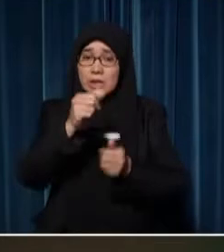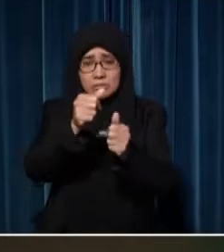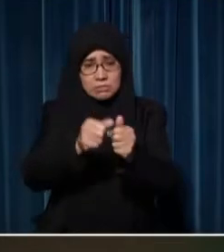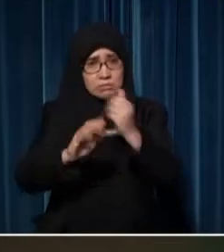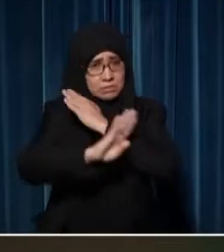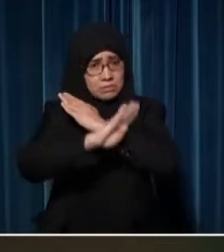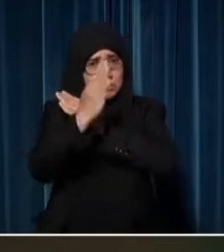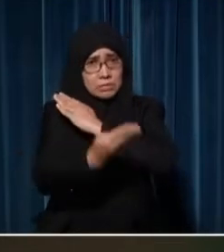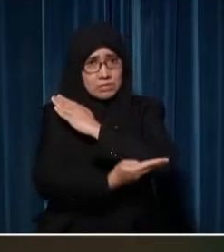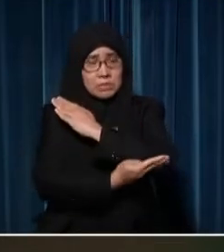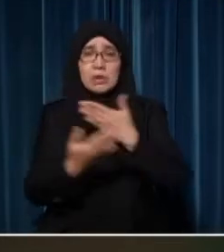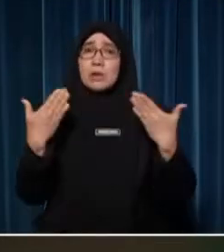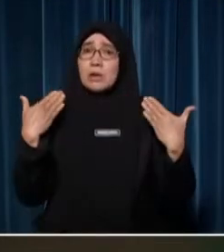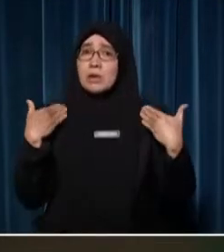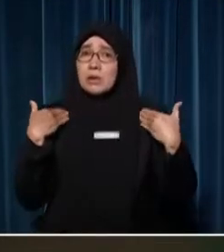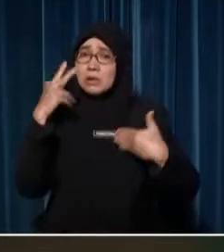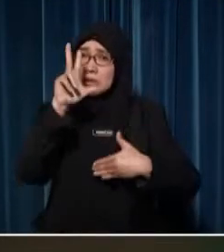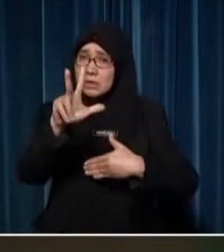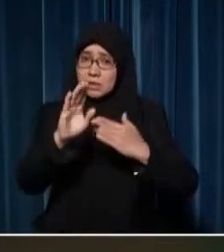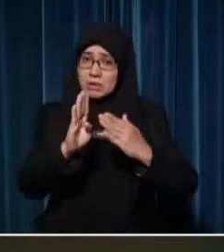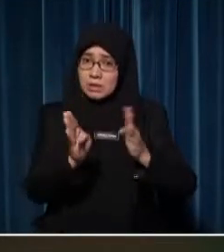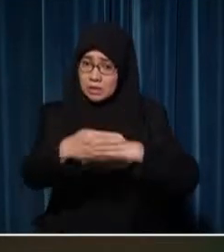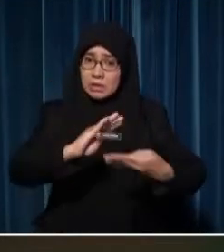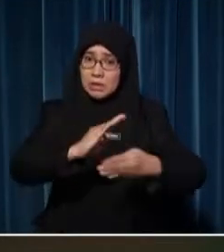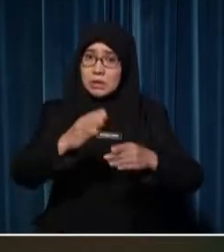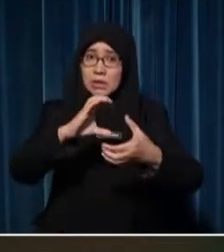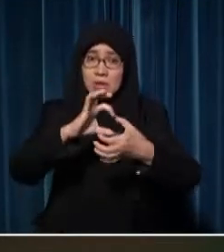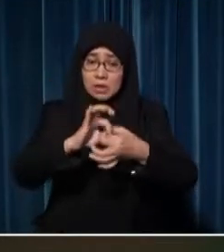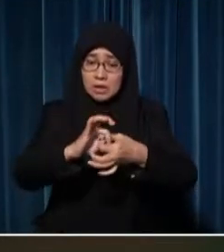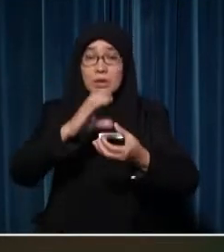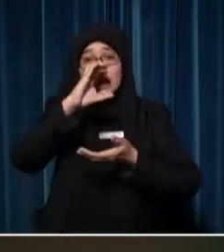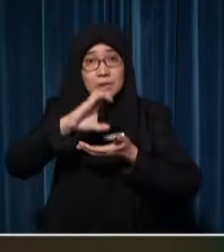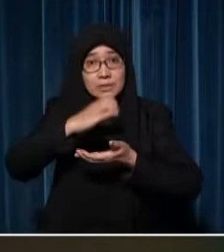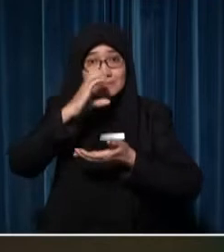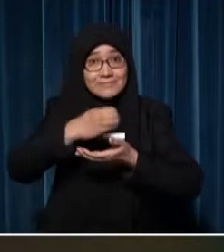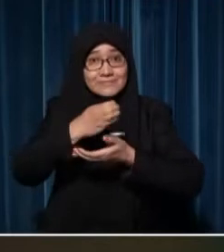has 3 boxes of cereals.